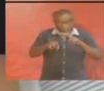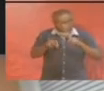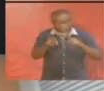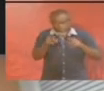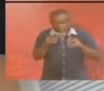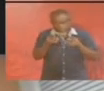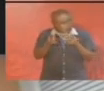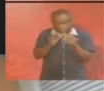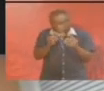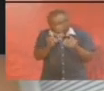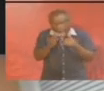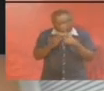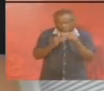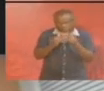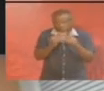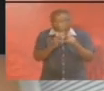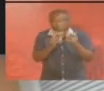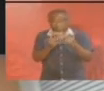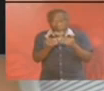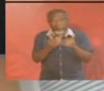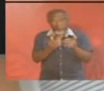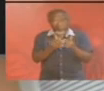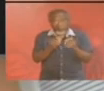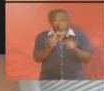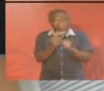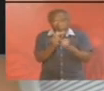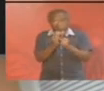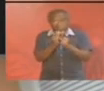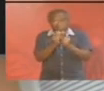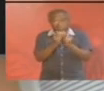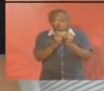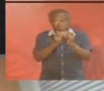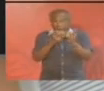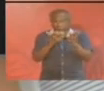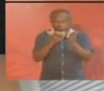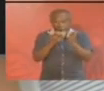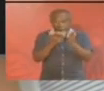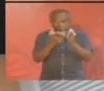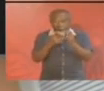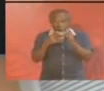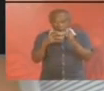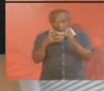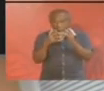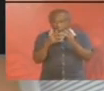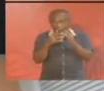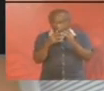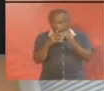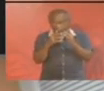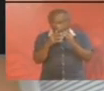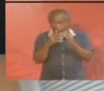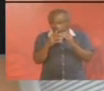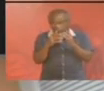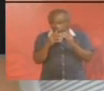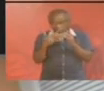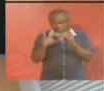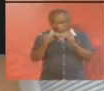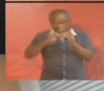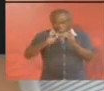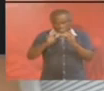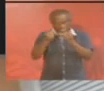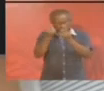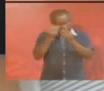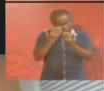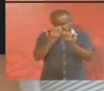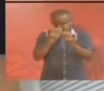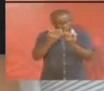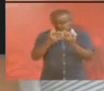is more or less into 1 year of operation. So any sort of review, compilation of data.